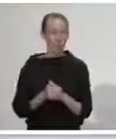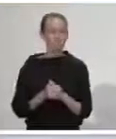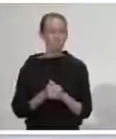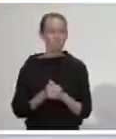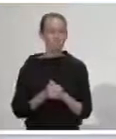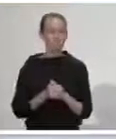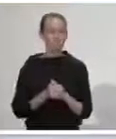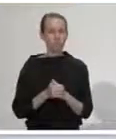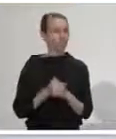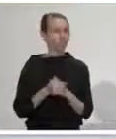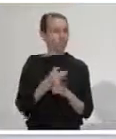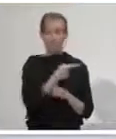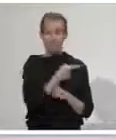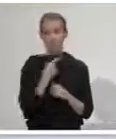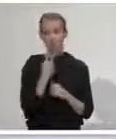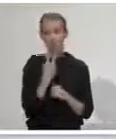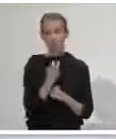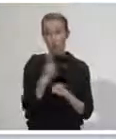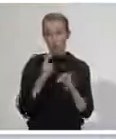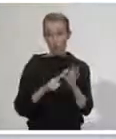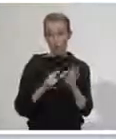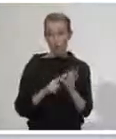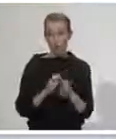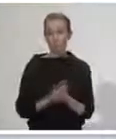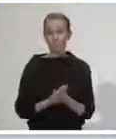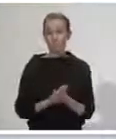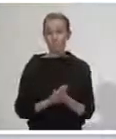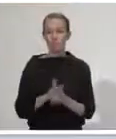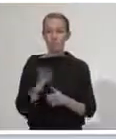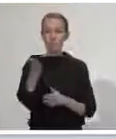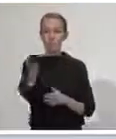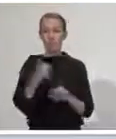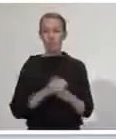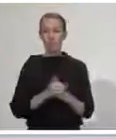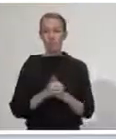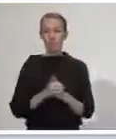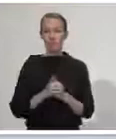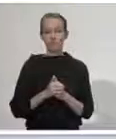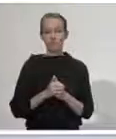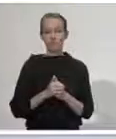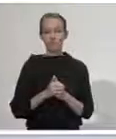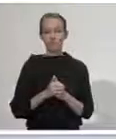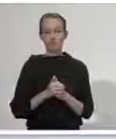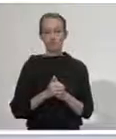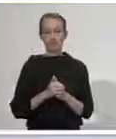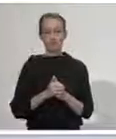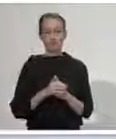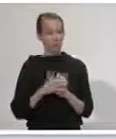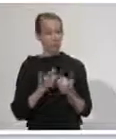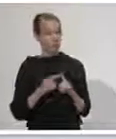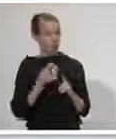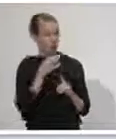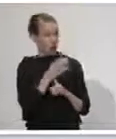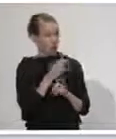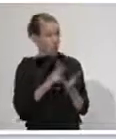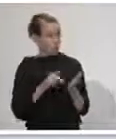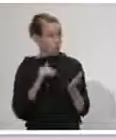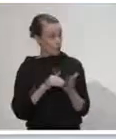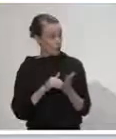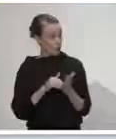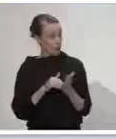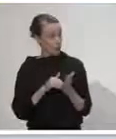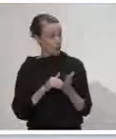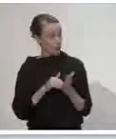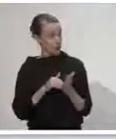Minister, Just a couple more. Would New Zealand add its name to the calls for Taiwan to join the WHO fully? And